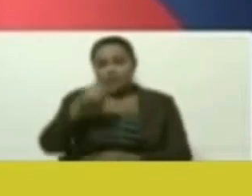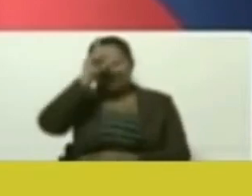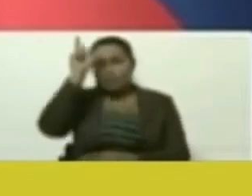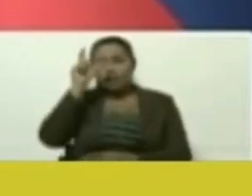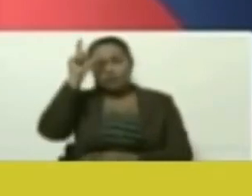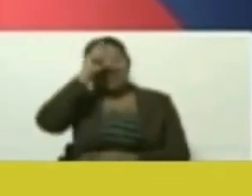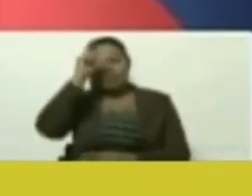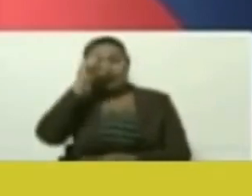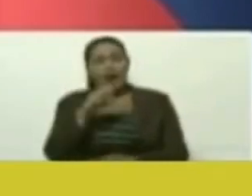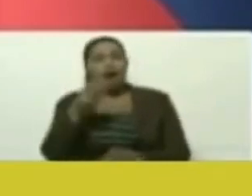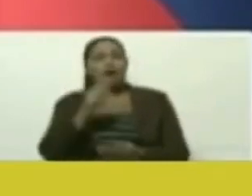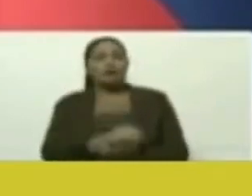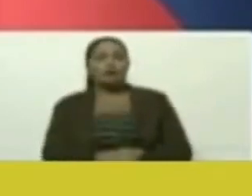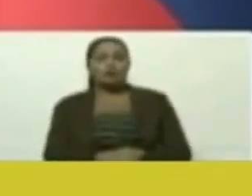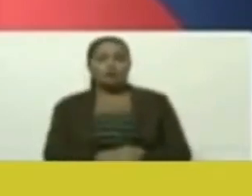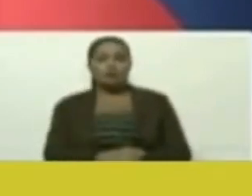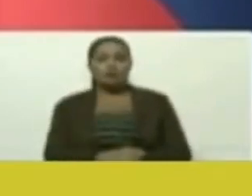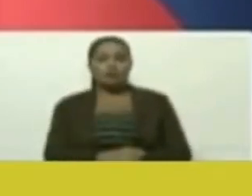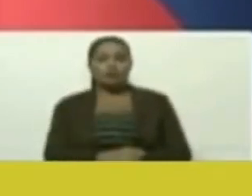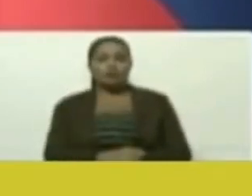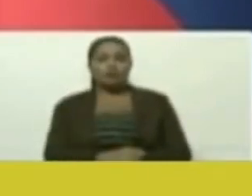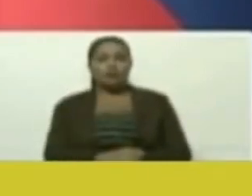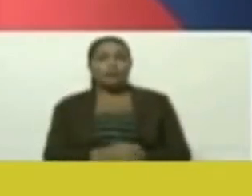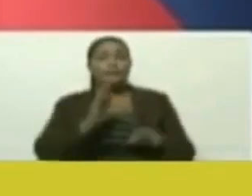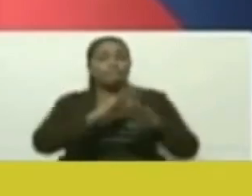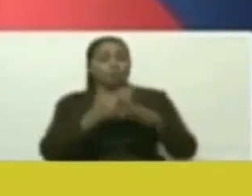you, Mr. President, to Turkey,